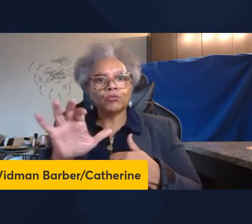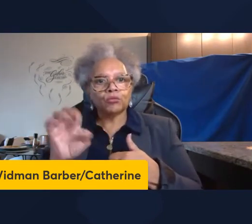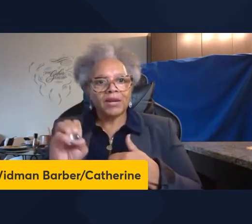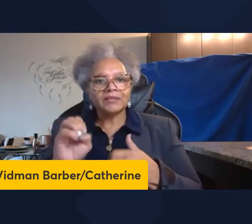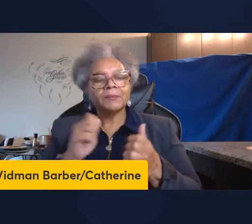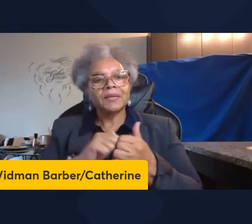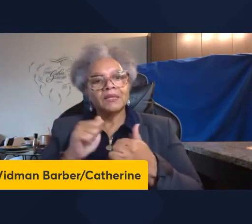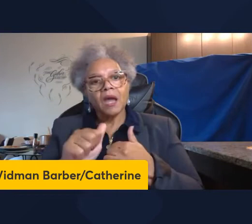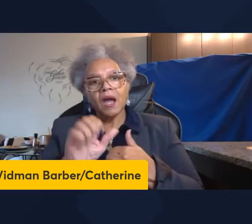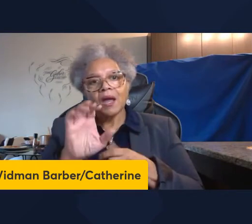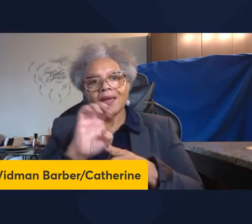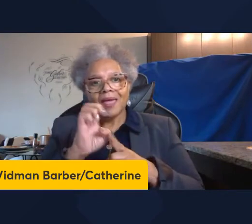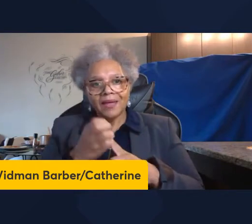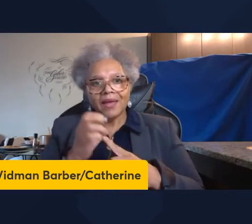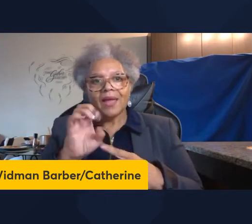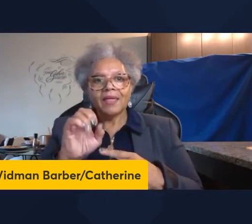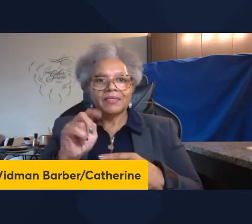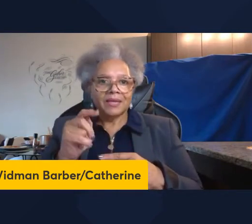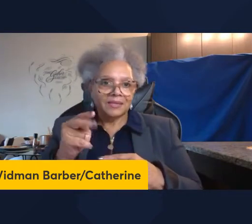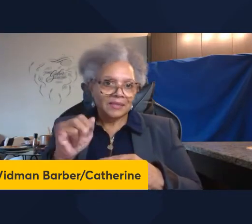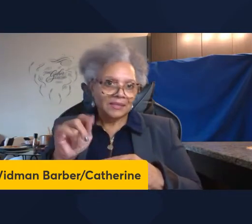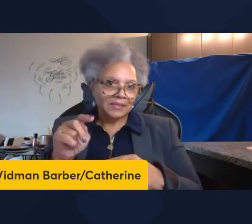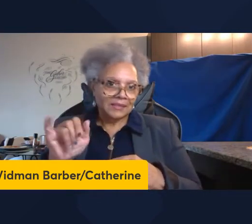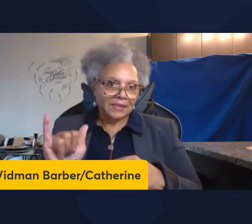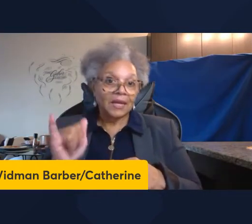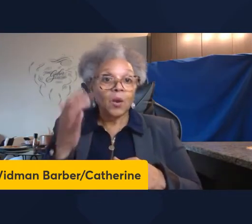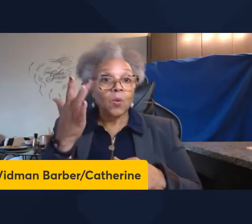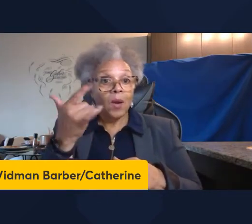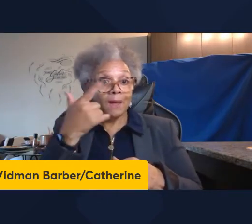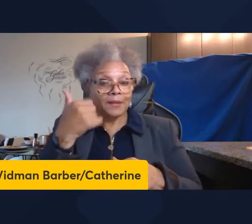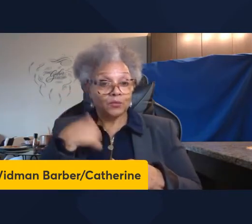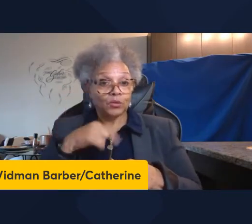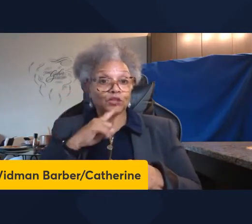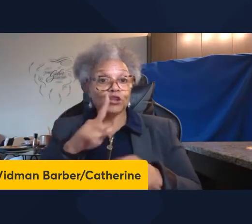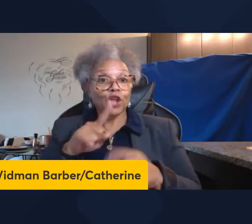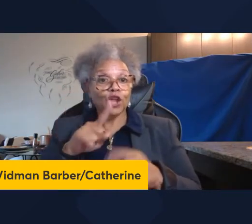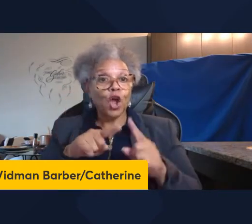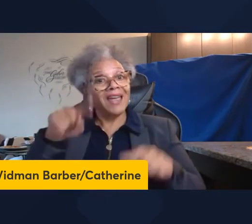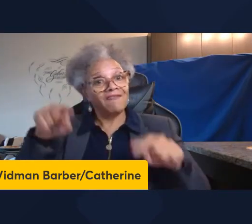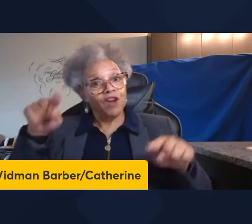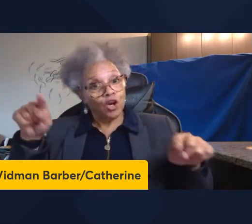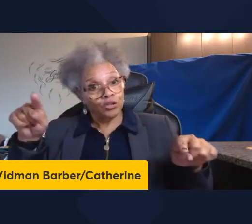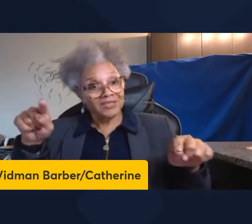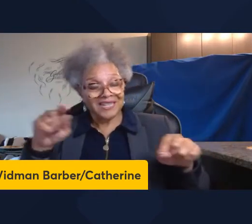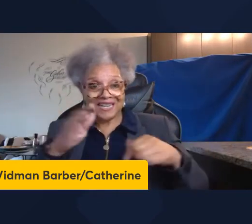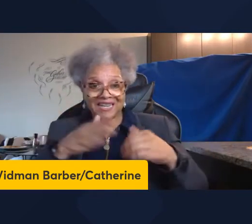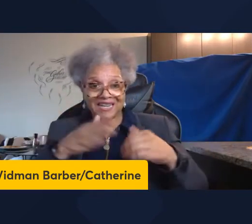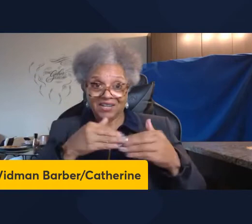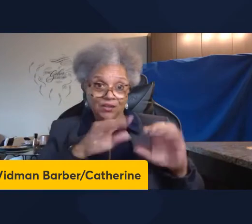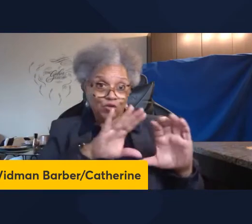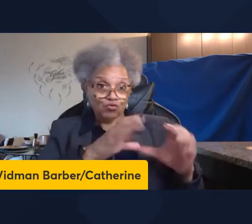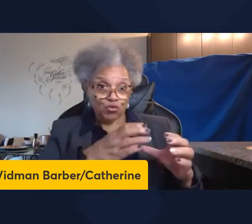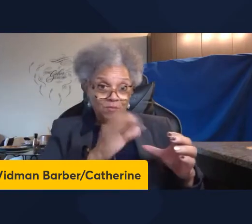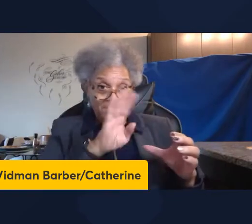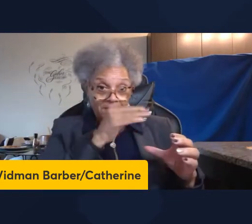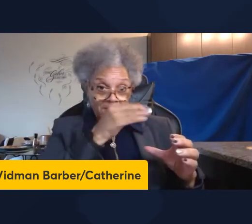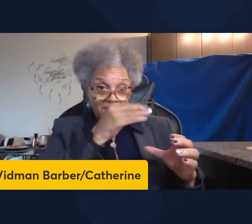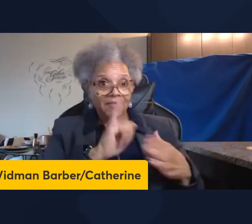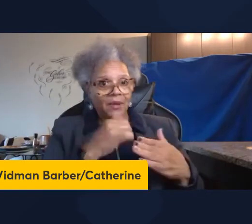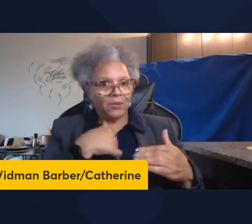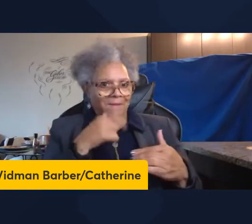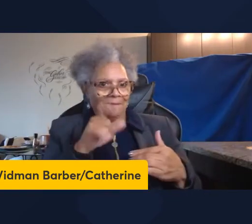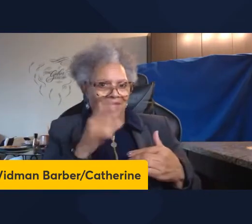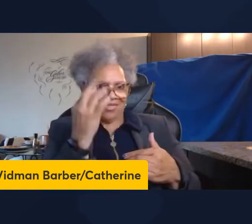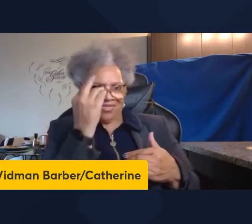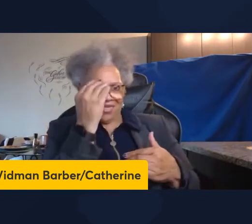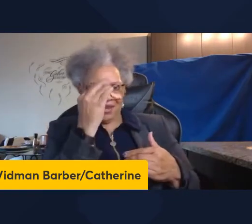ethnicity, because we are so diverse even within that group that we have to think about what